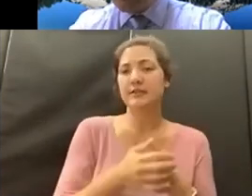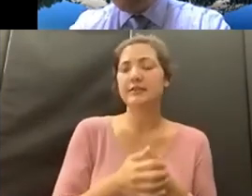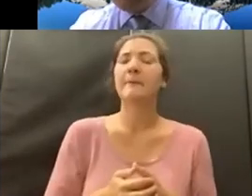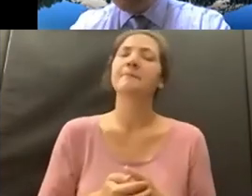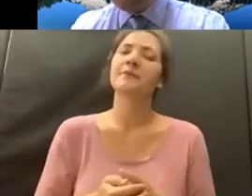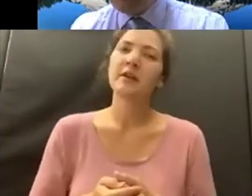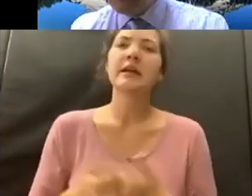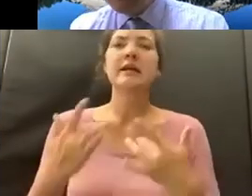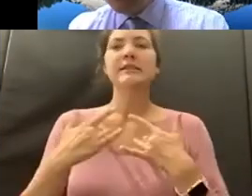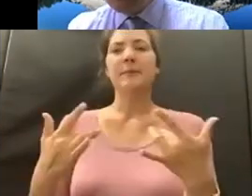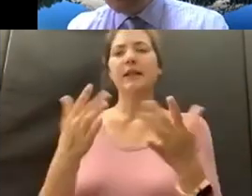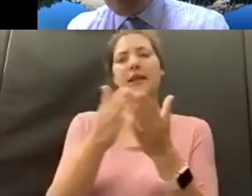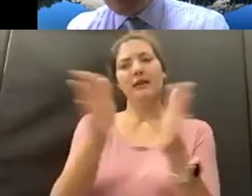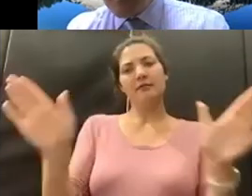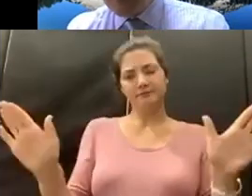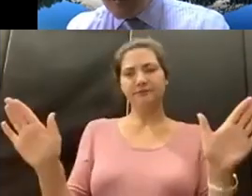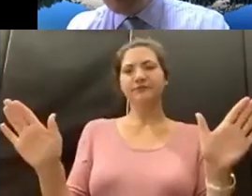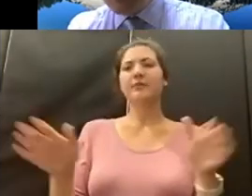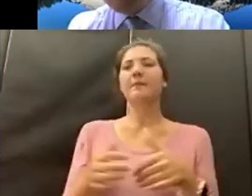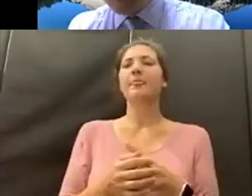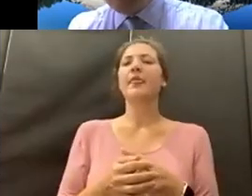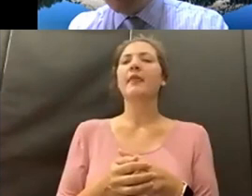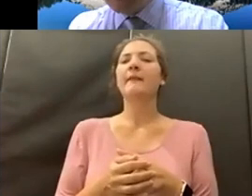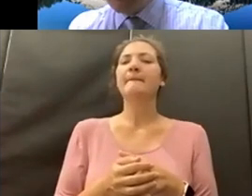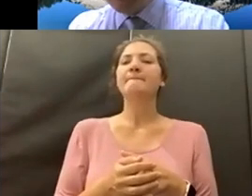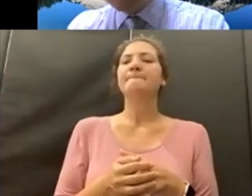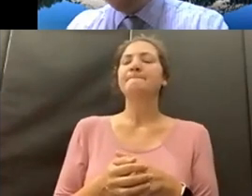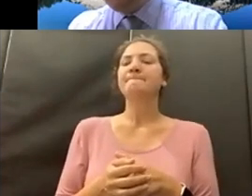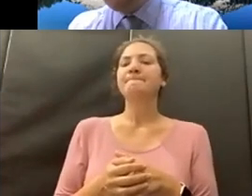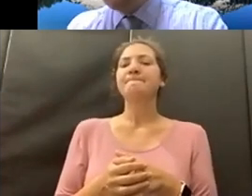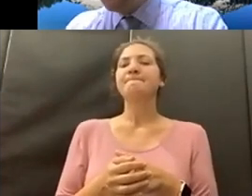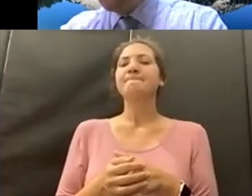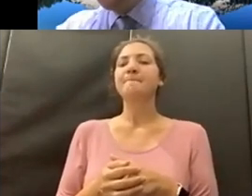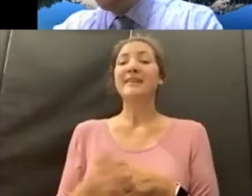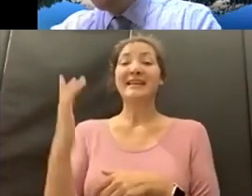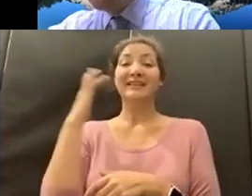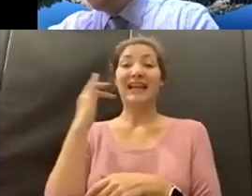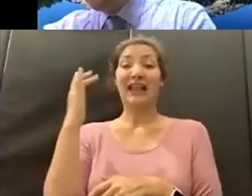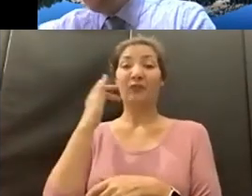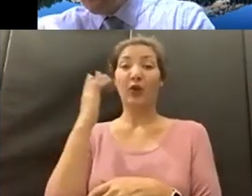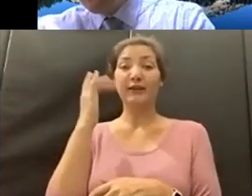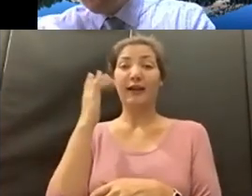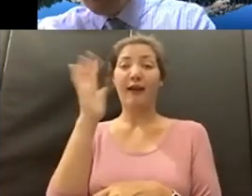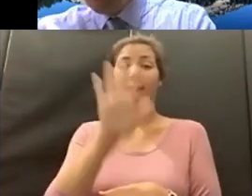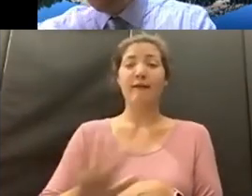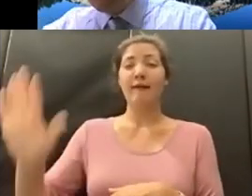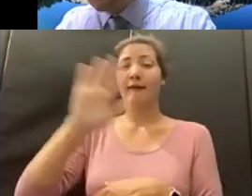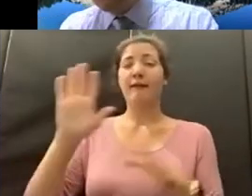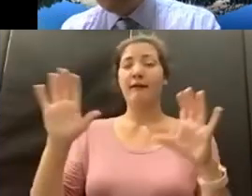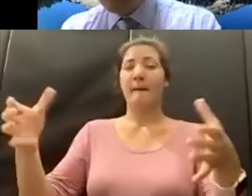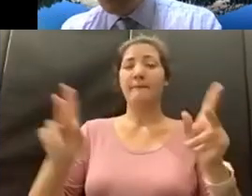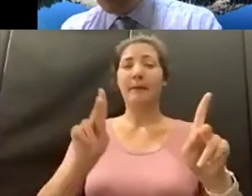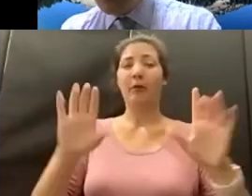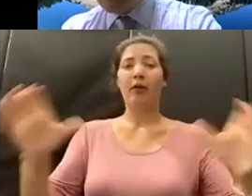I mean, one of the things that you see when you talk about the average age of California and what it's going to be in 2030 or 2035 and the